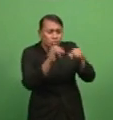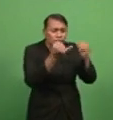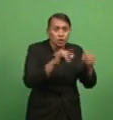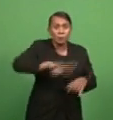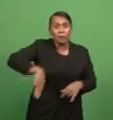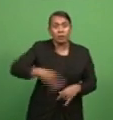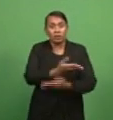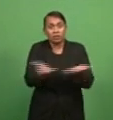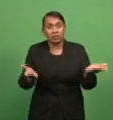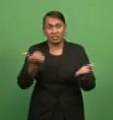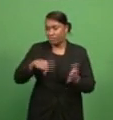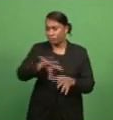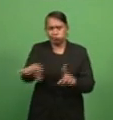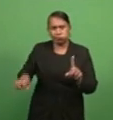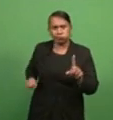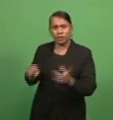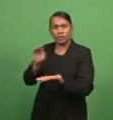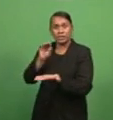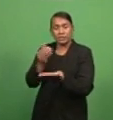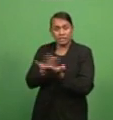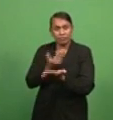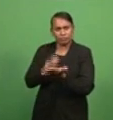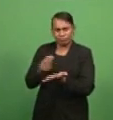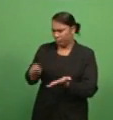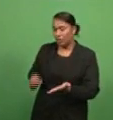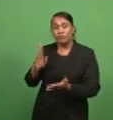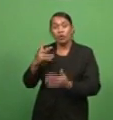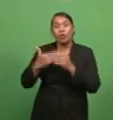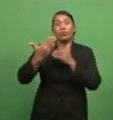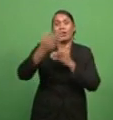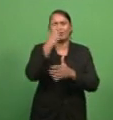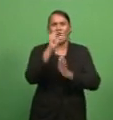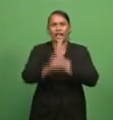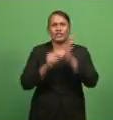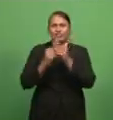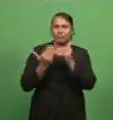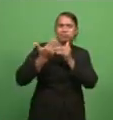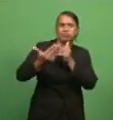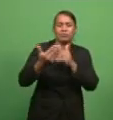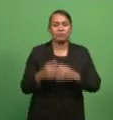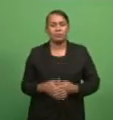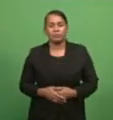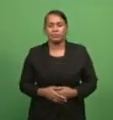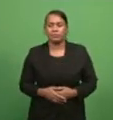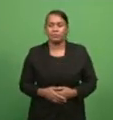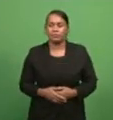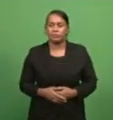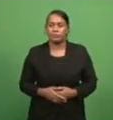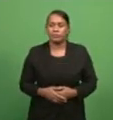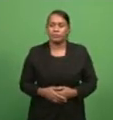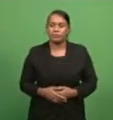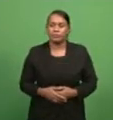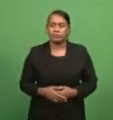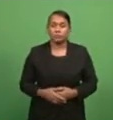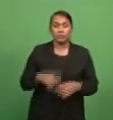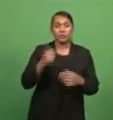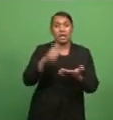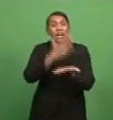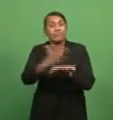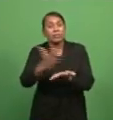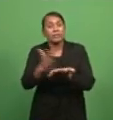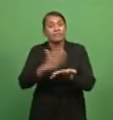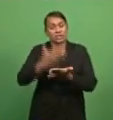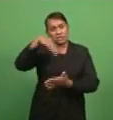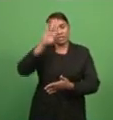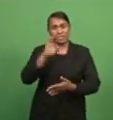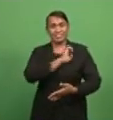preserved accounts, which is meant for retirement. Vinina Rakautonga with the details. The FNPF chief executive